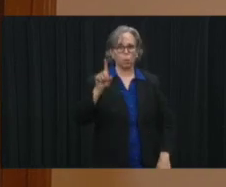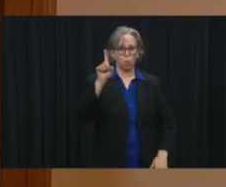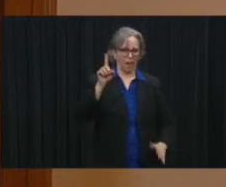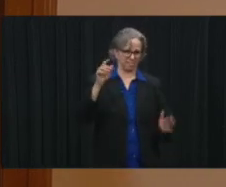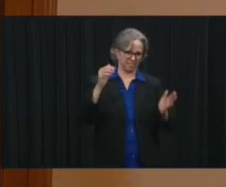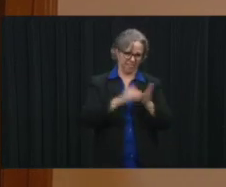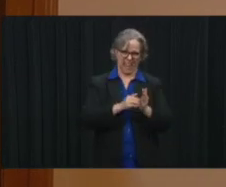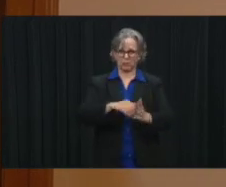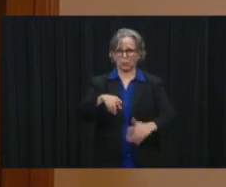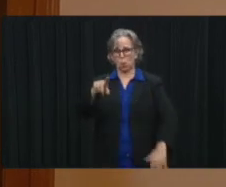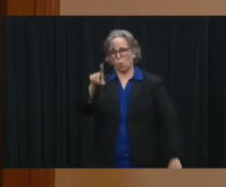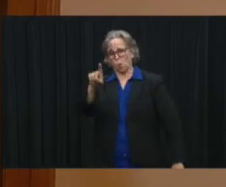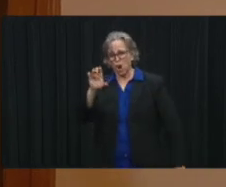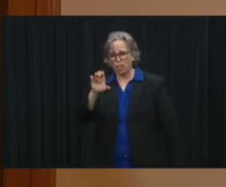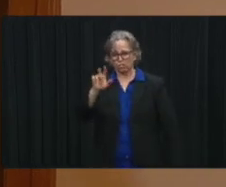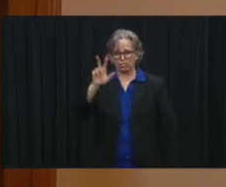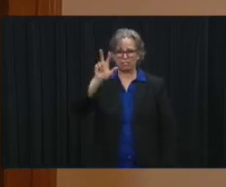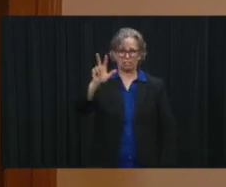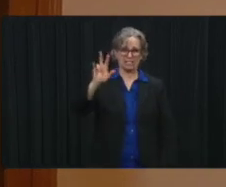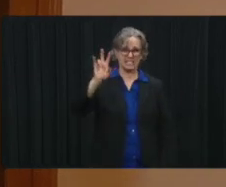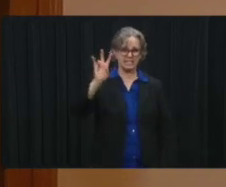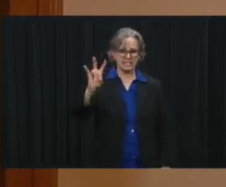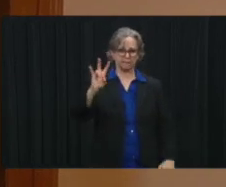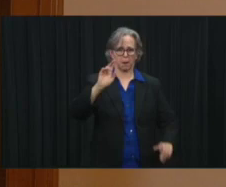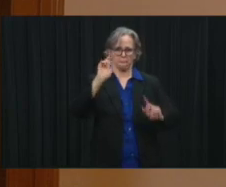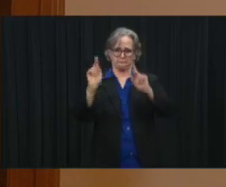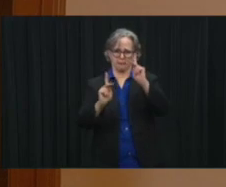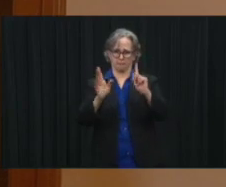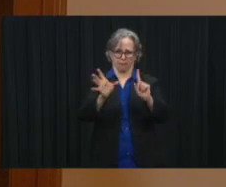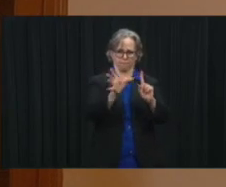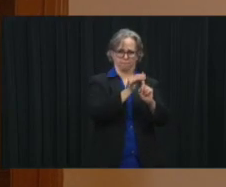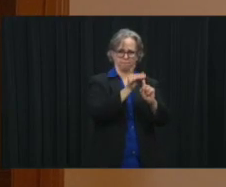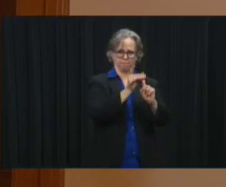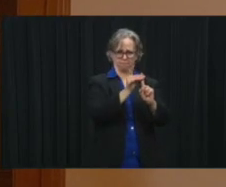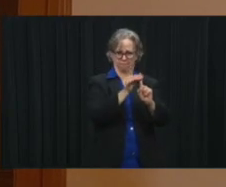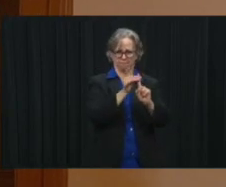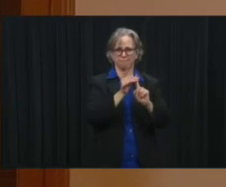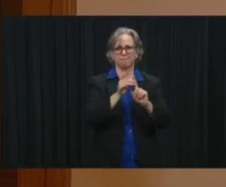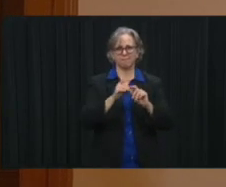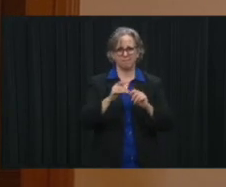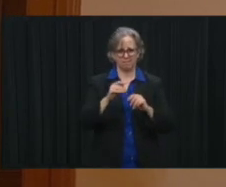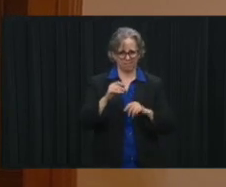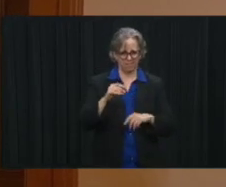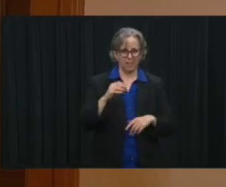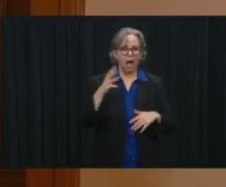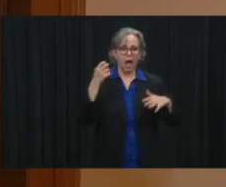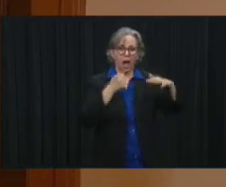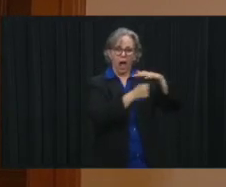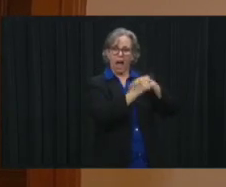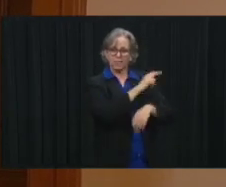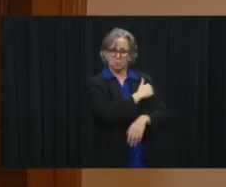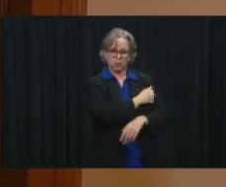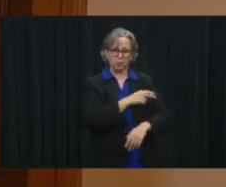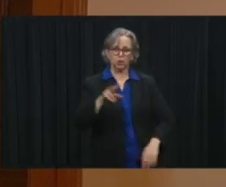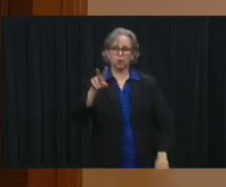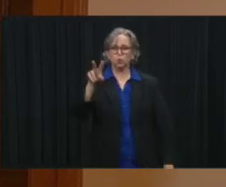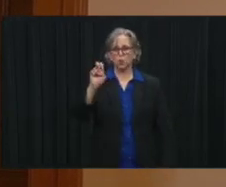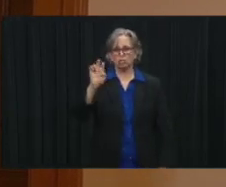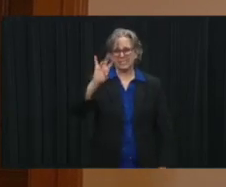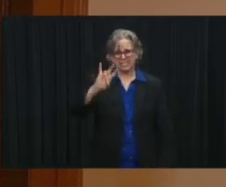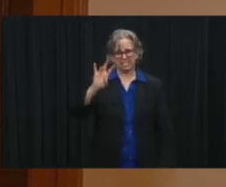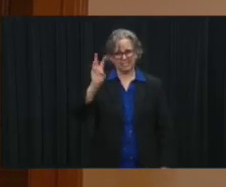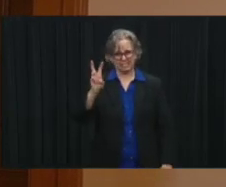1,137 cases today and hospitalizations of 276. I'm sad to say that we